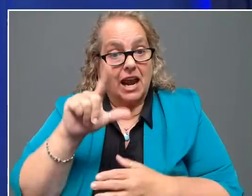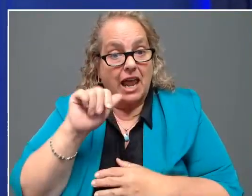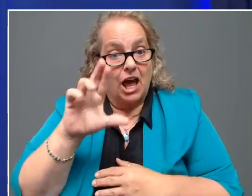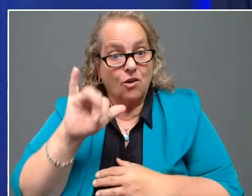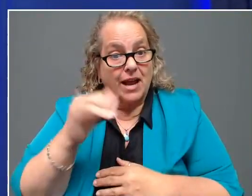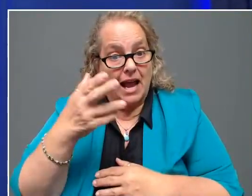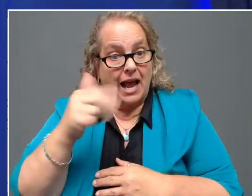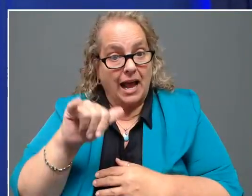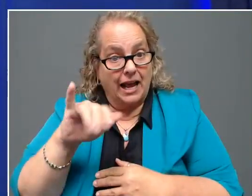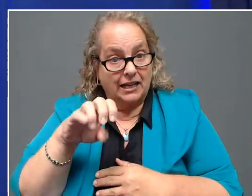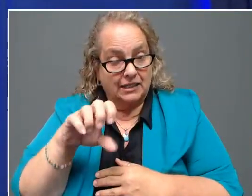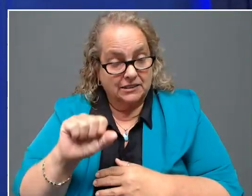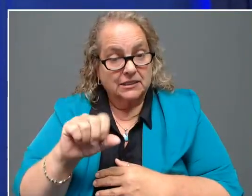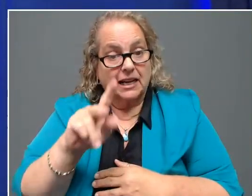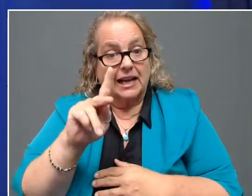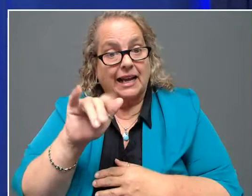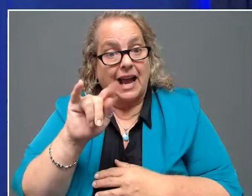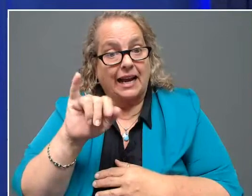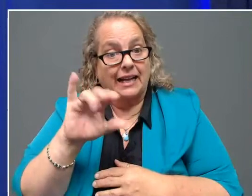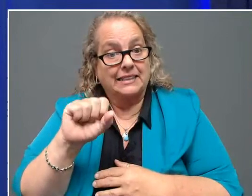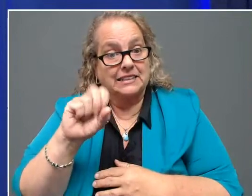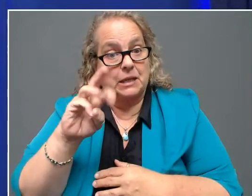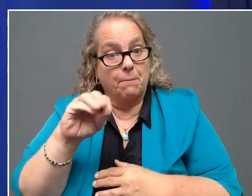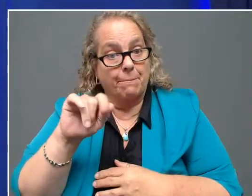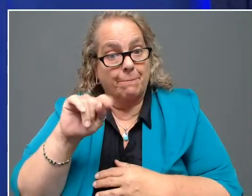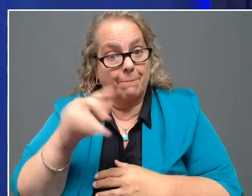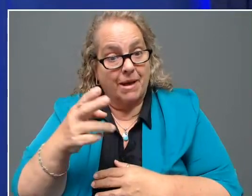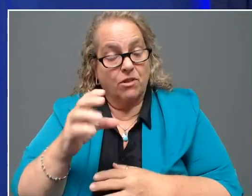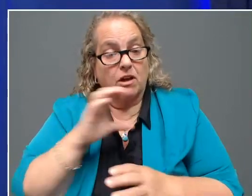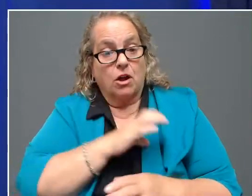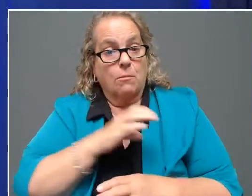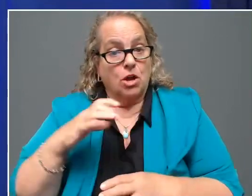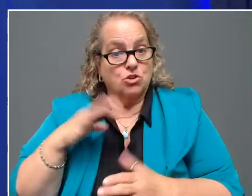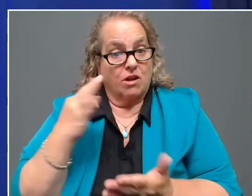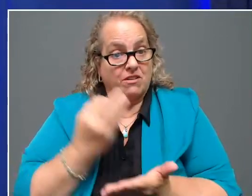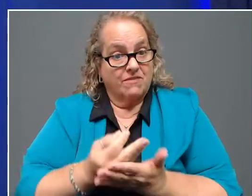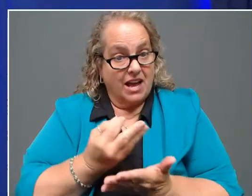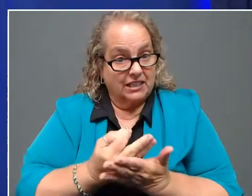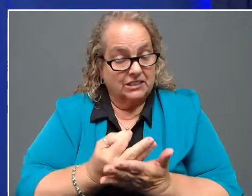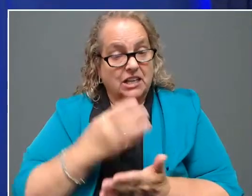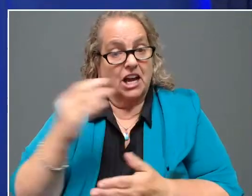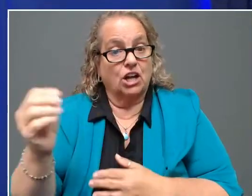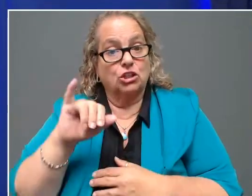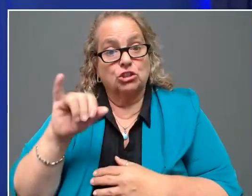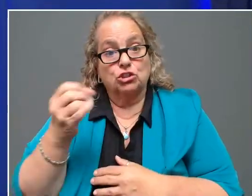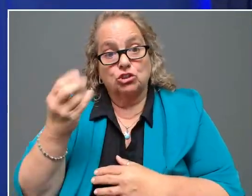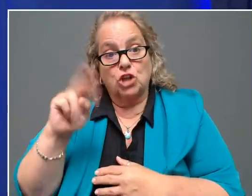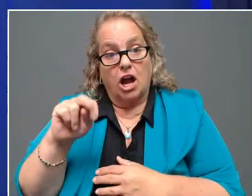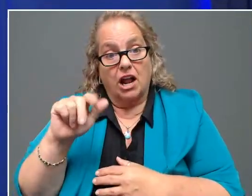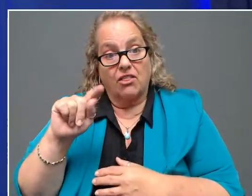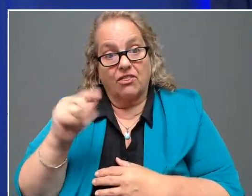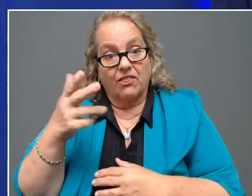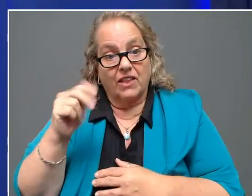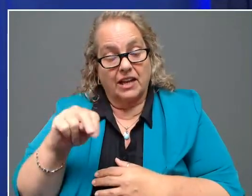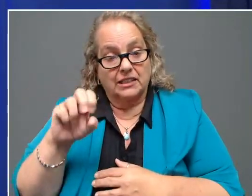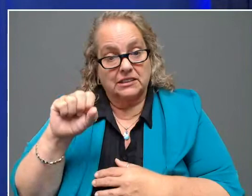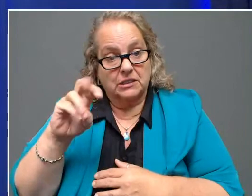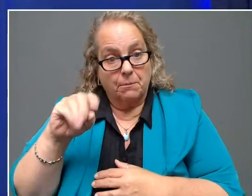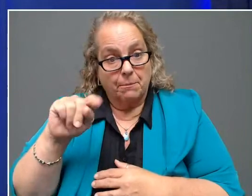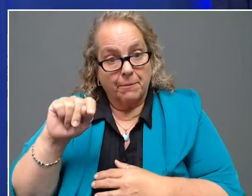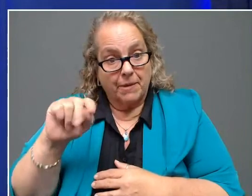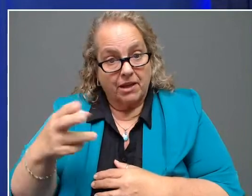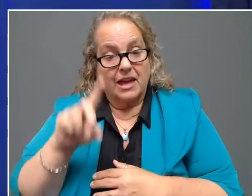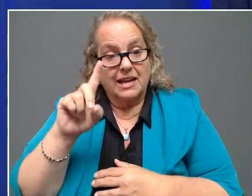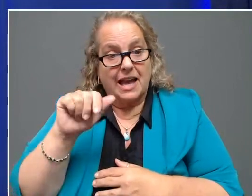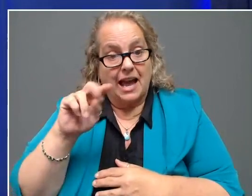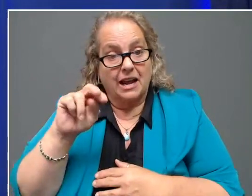Commissioner of Finance, Jonathan Smith, the Governor's Deputy Chief of Staff, Dana Mayton, District Director